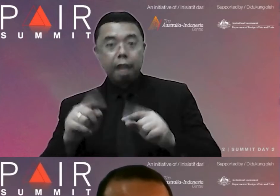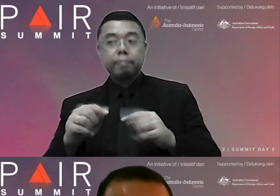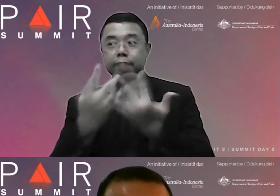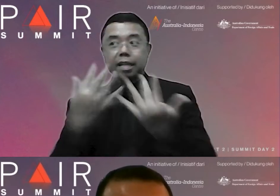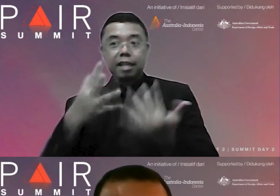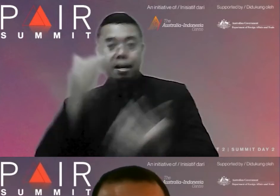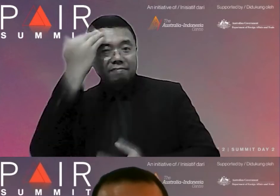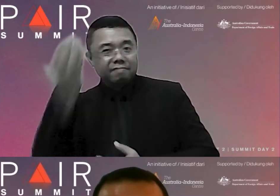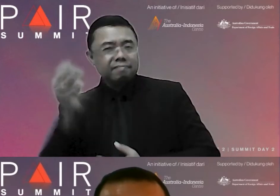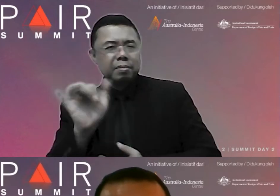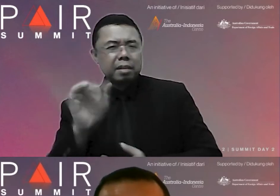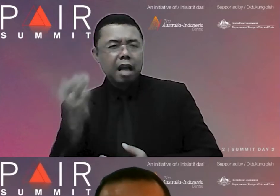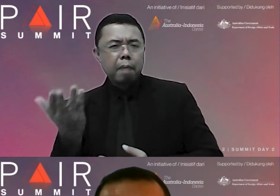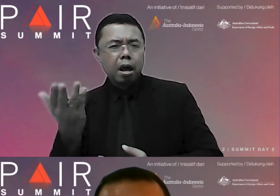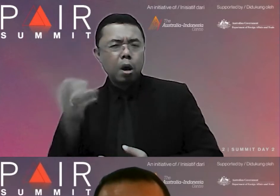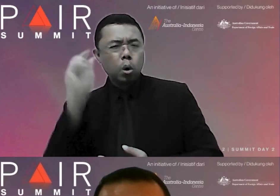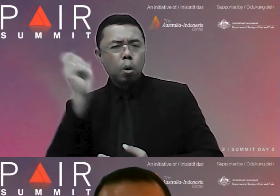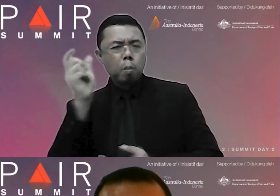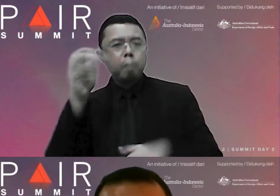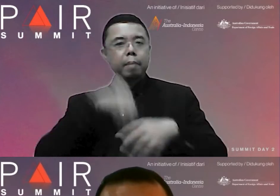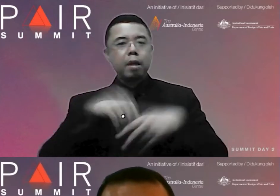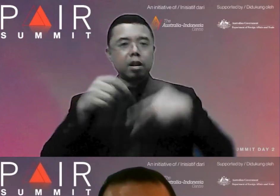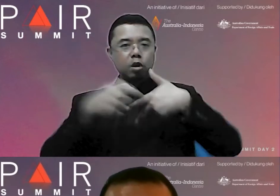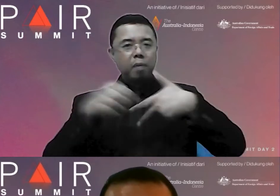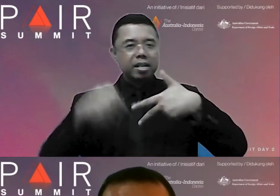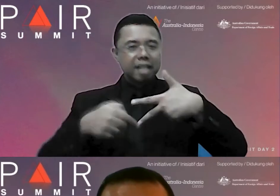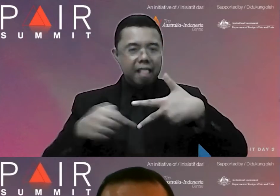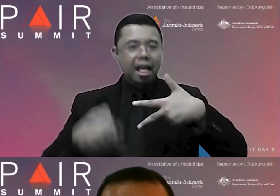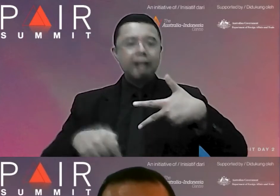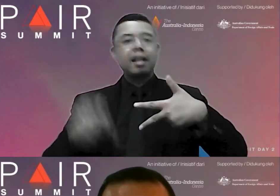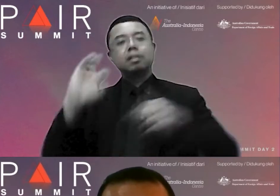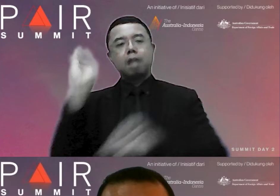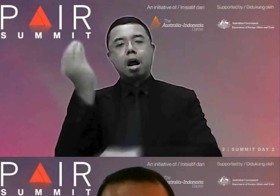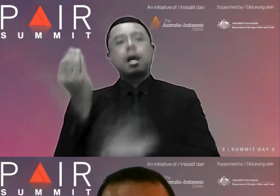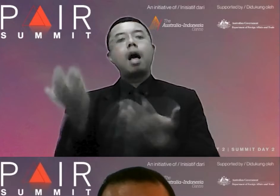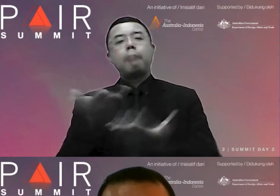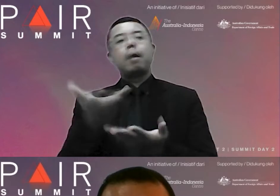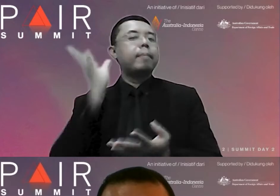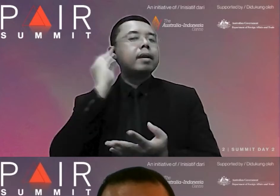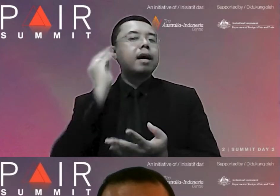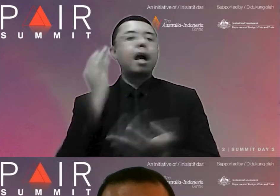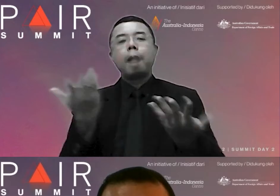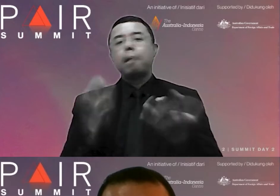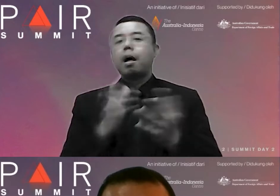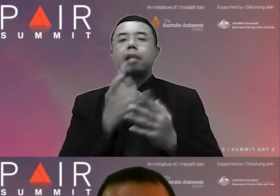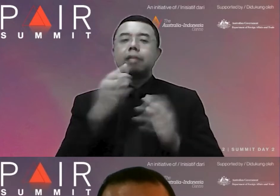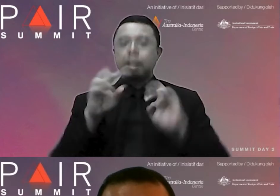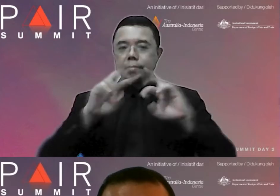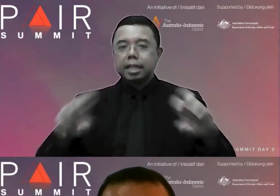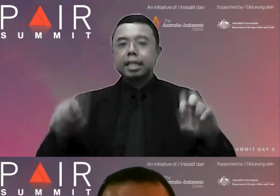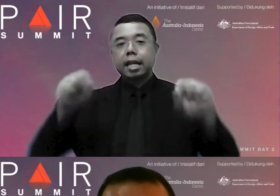Does what you're hearing from the research on healthcare workers ring true with what you have discovered?